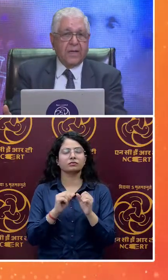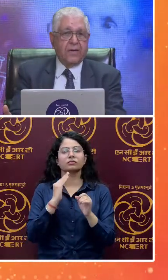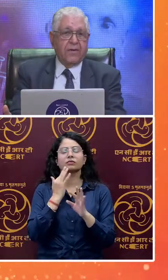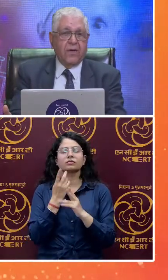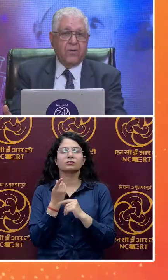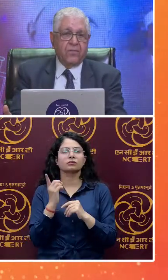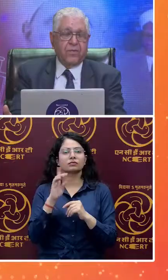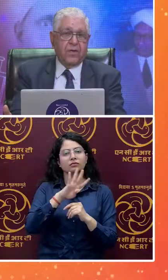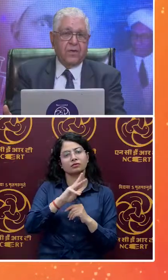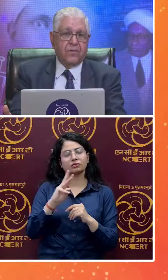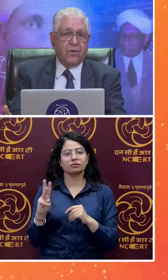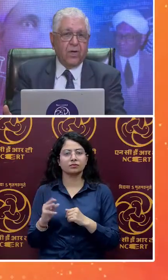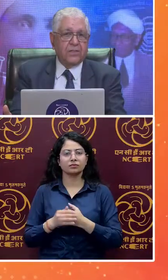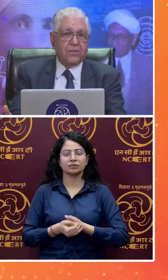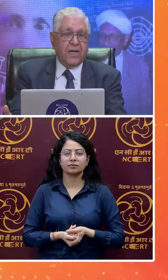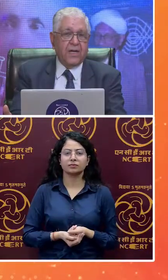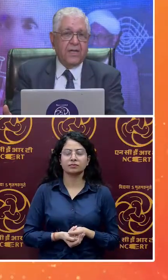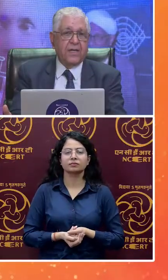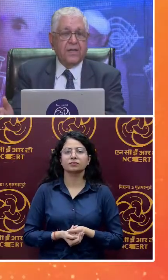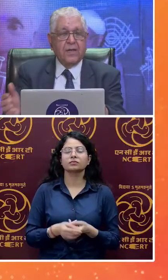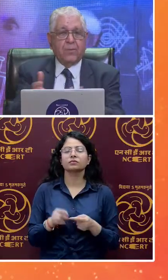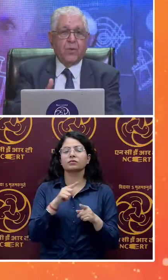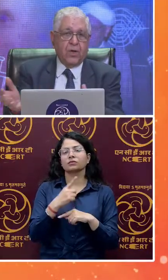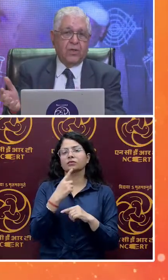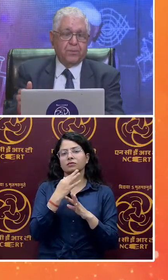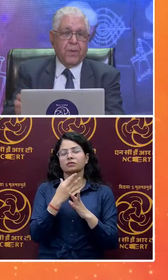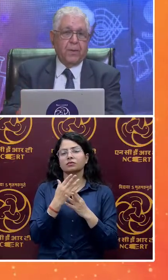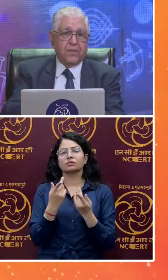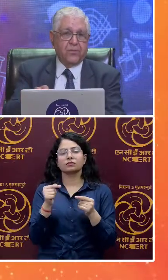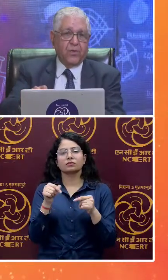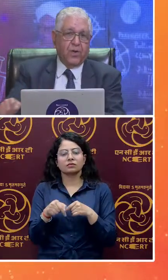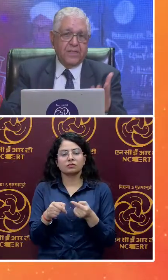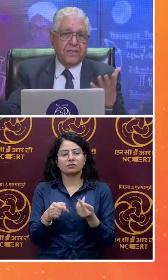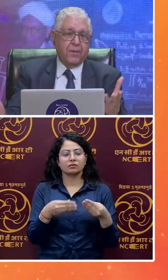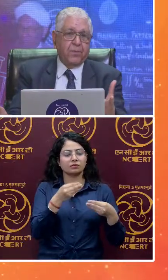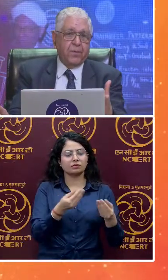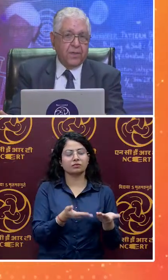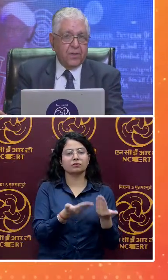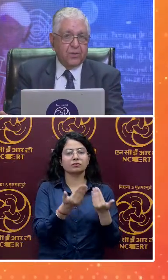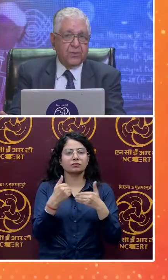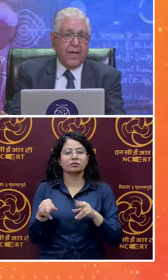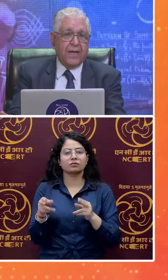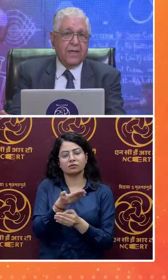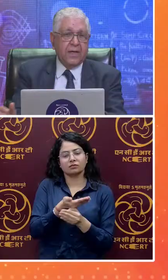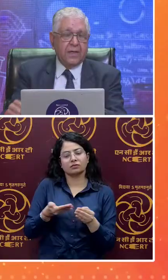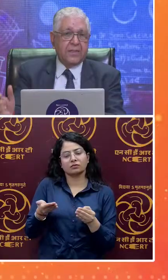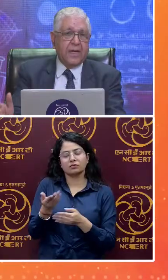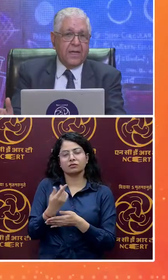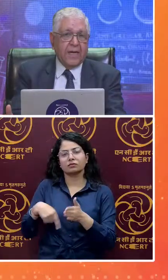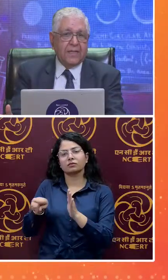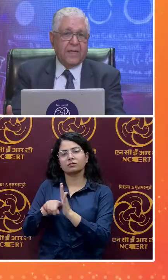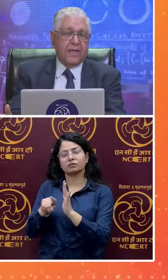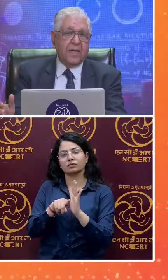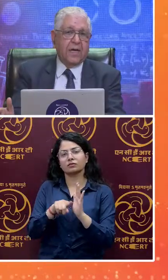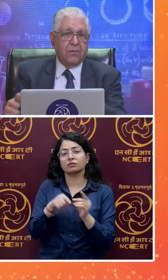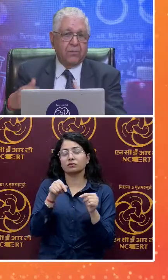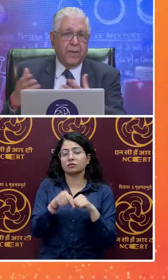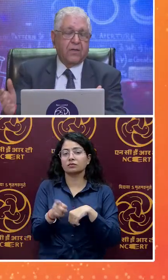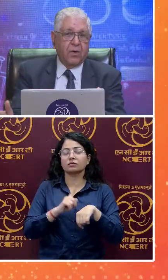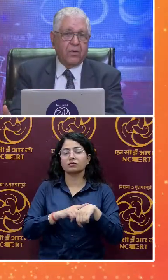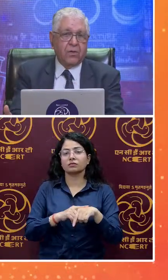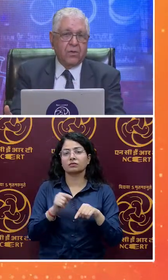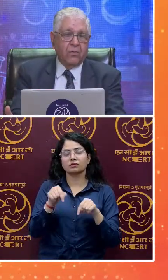and the secretary of the Royal Society brought those papers for all these people to sign. It is at that stage